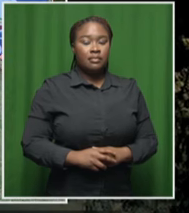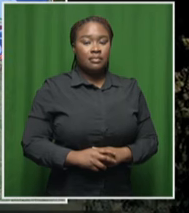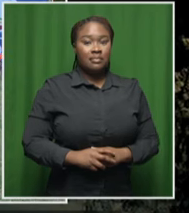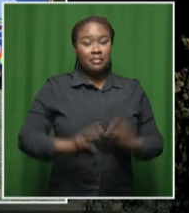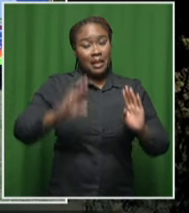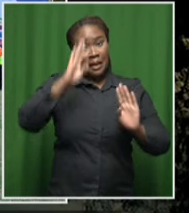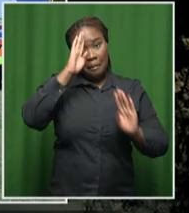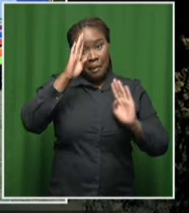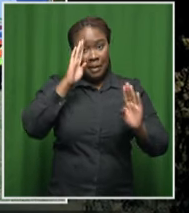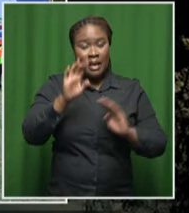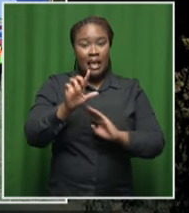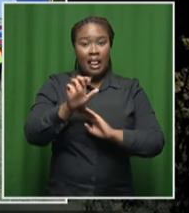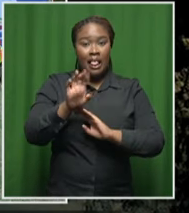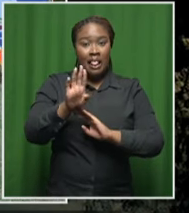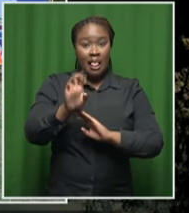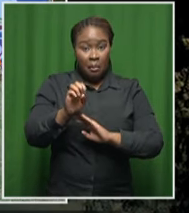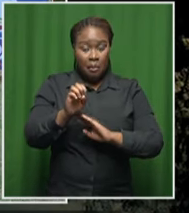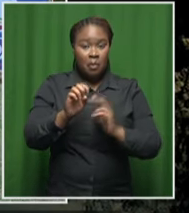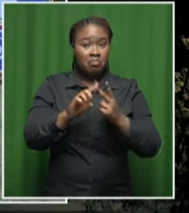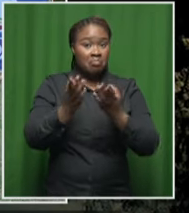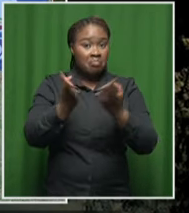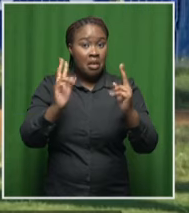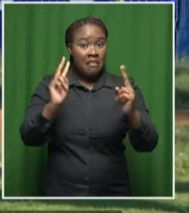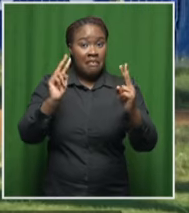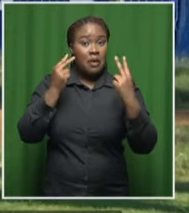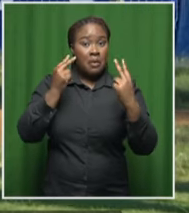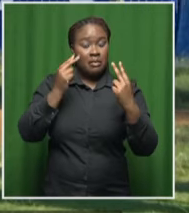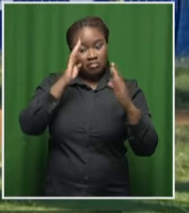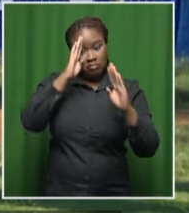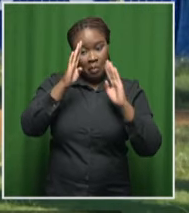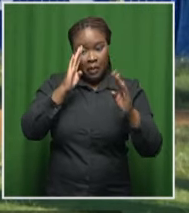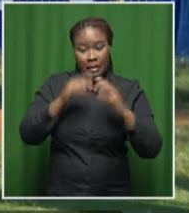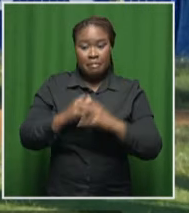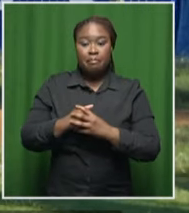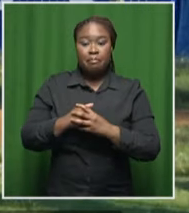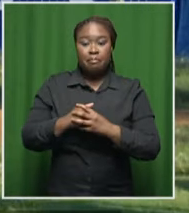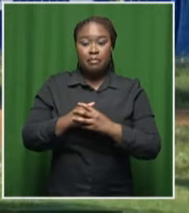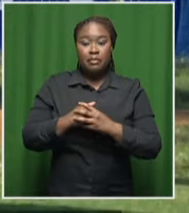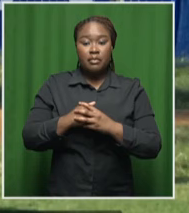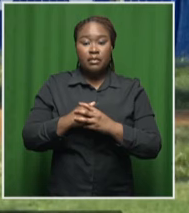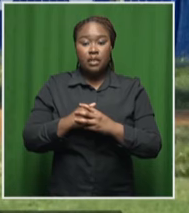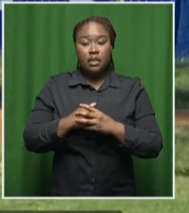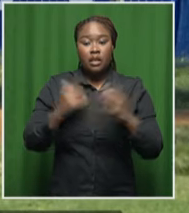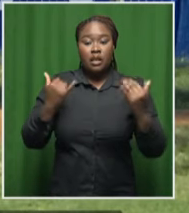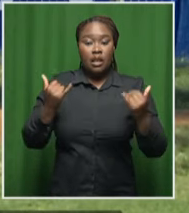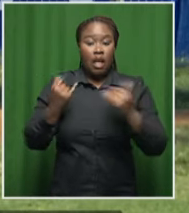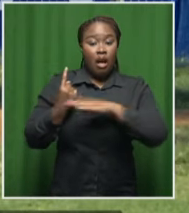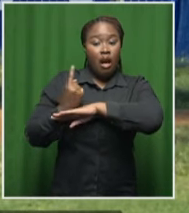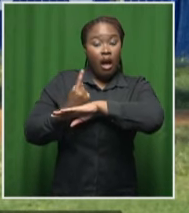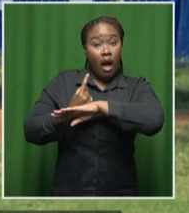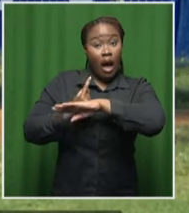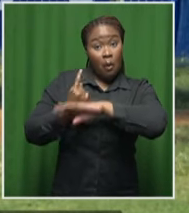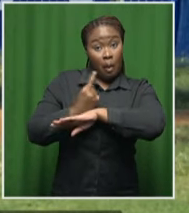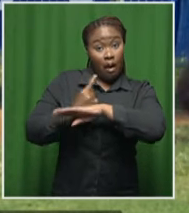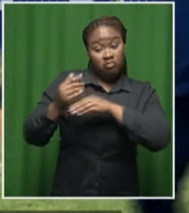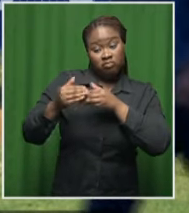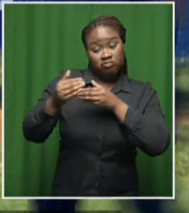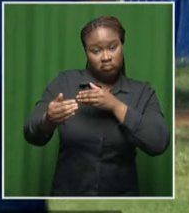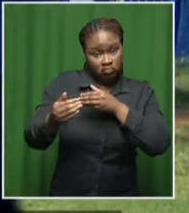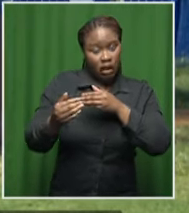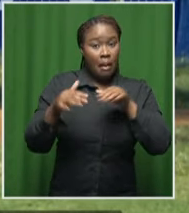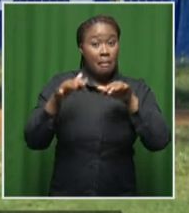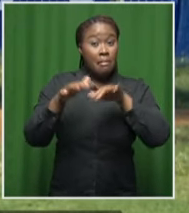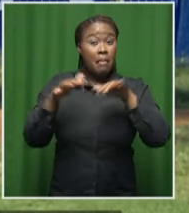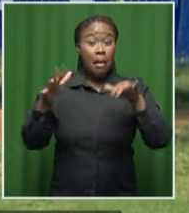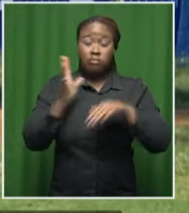Well, good morning to you, Lebo, and to the viewers at home. Indeed, what you can expect in the next coming hour is that tens of thousands